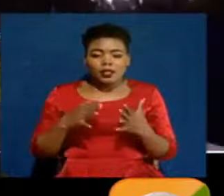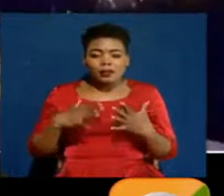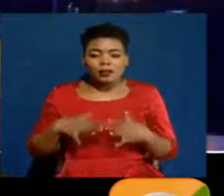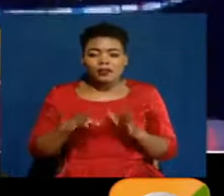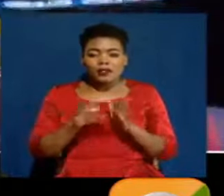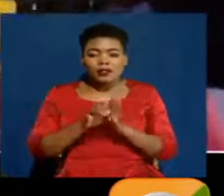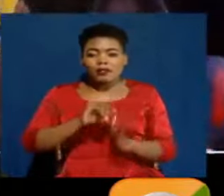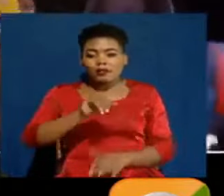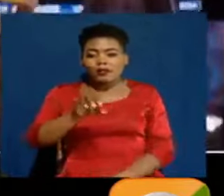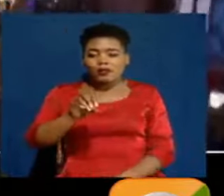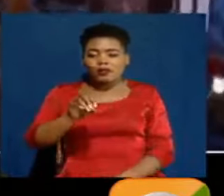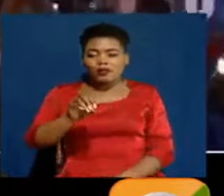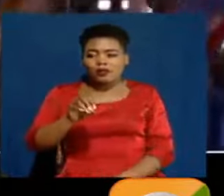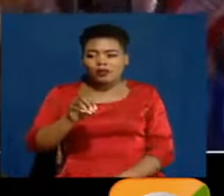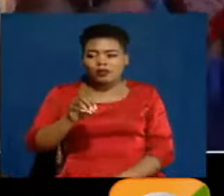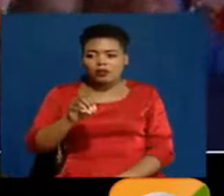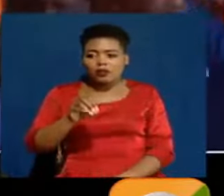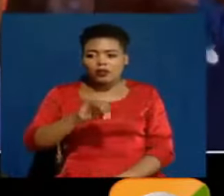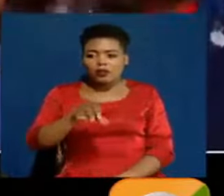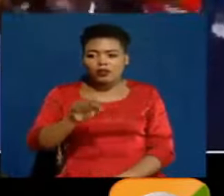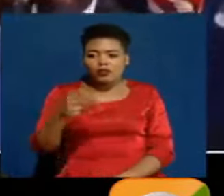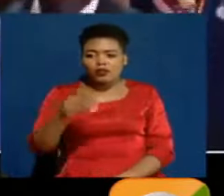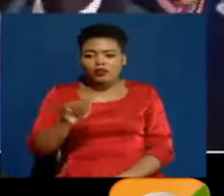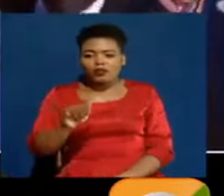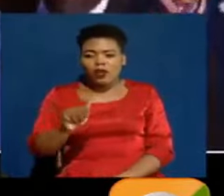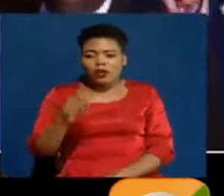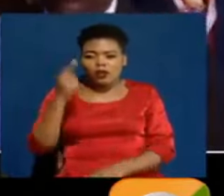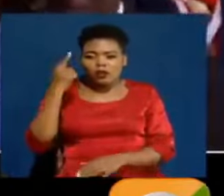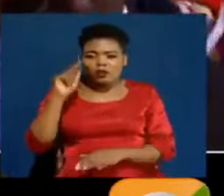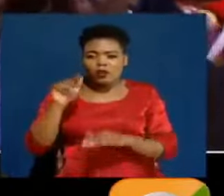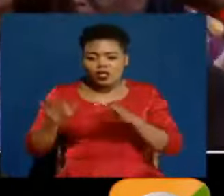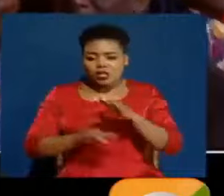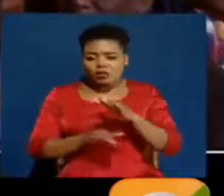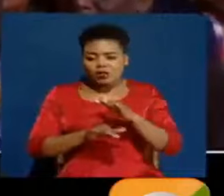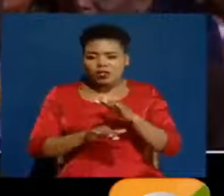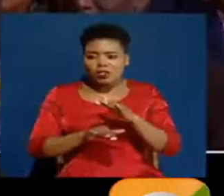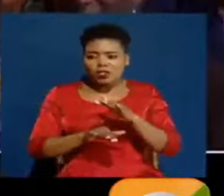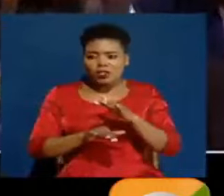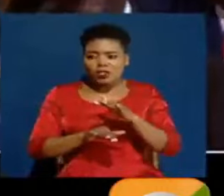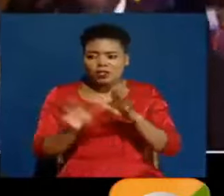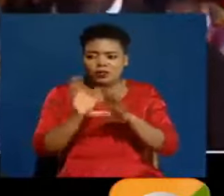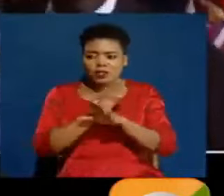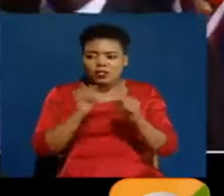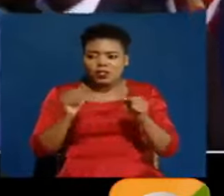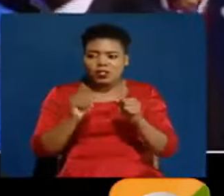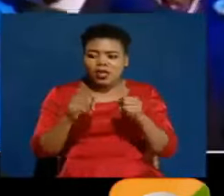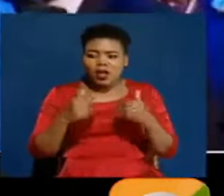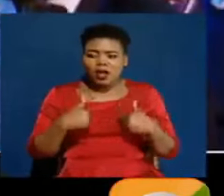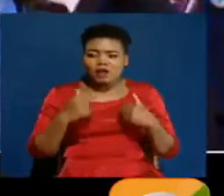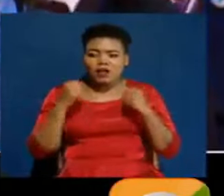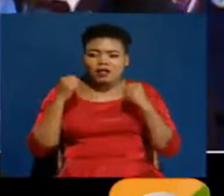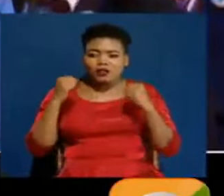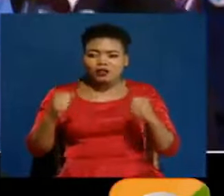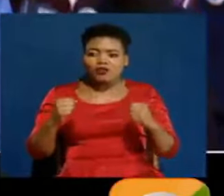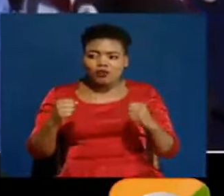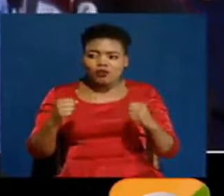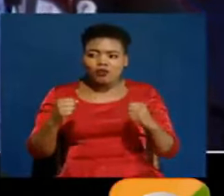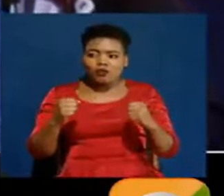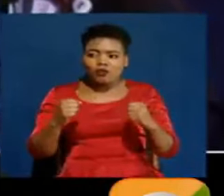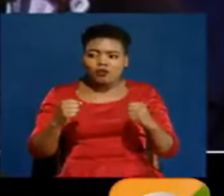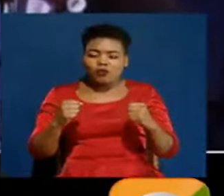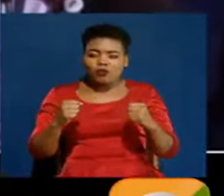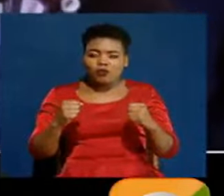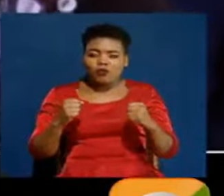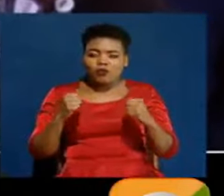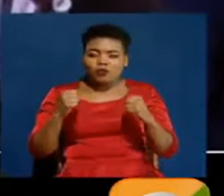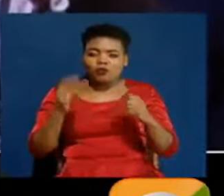Josh Shapiro for the running mate, who seemed to be having very strong views when it comes